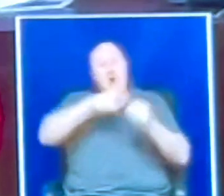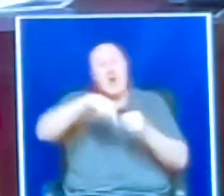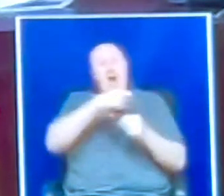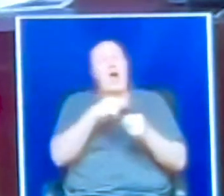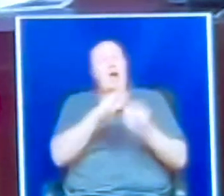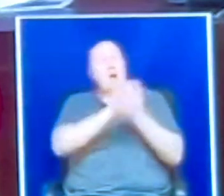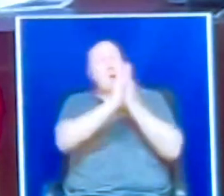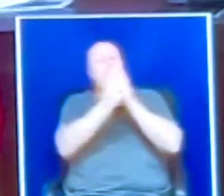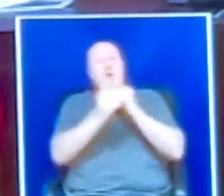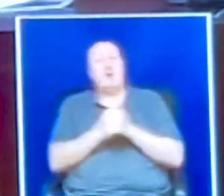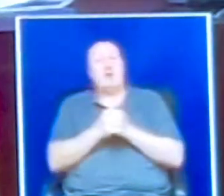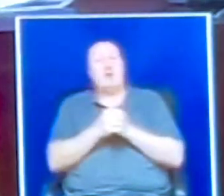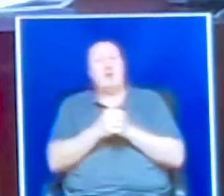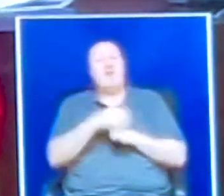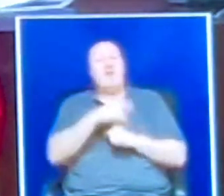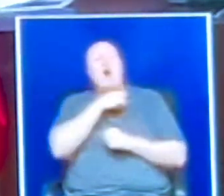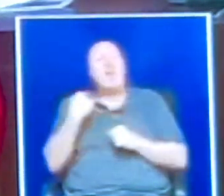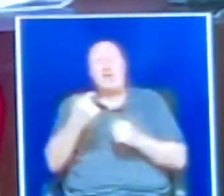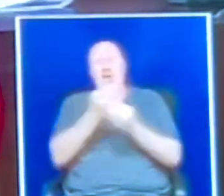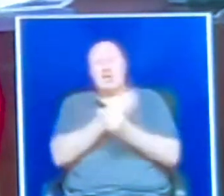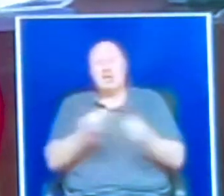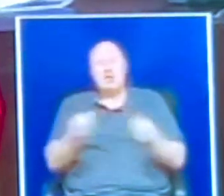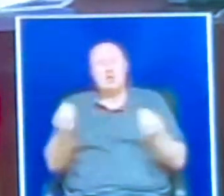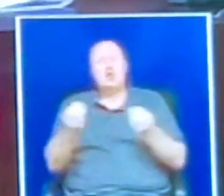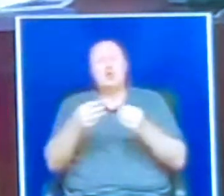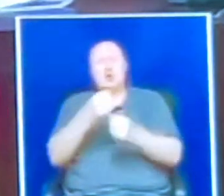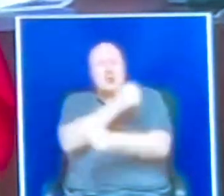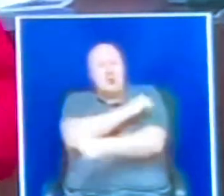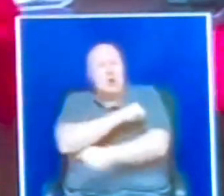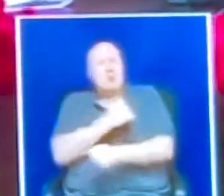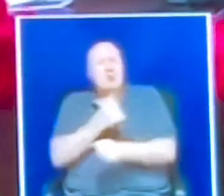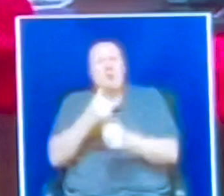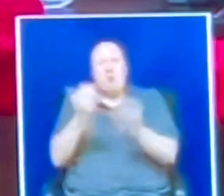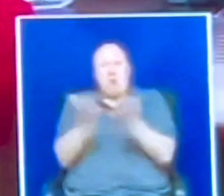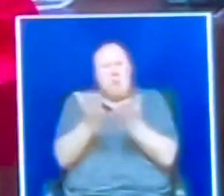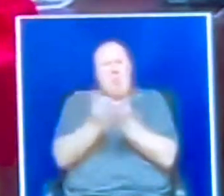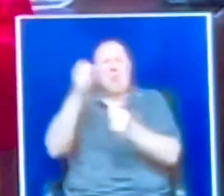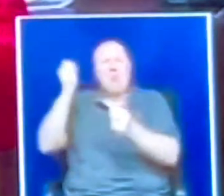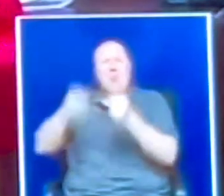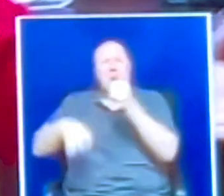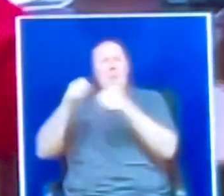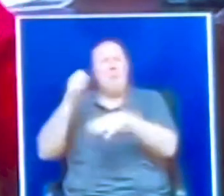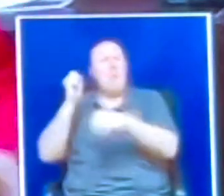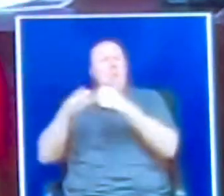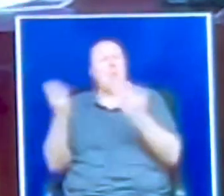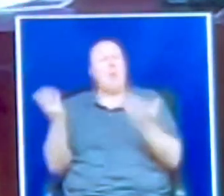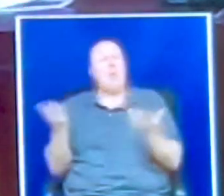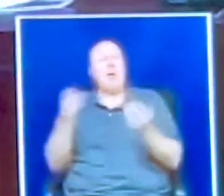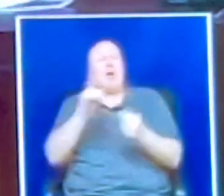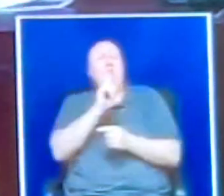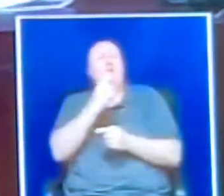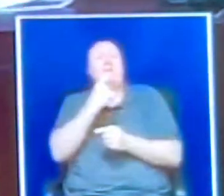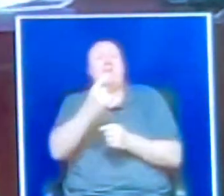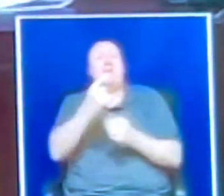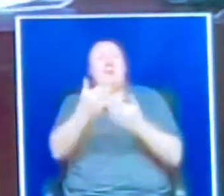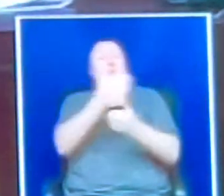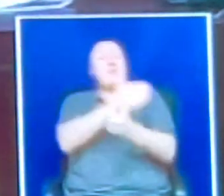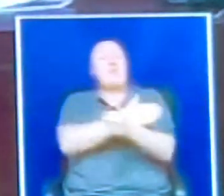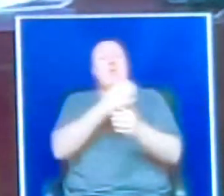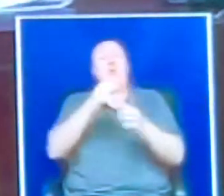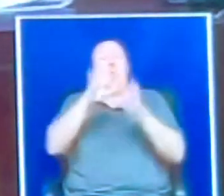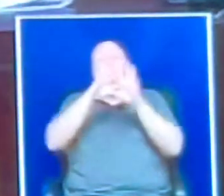are massacring children in hospitals, in schools? What must happen? What must be said before the whole world